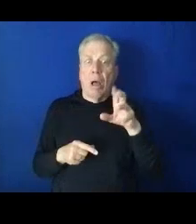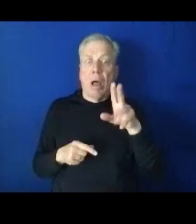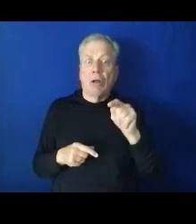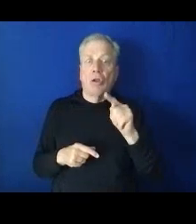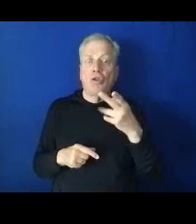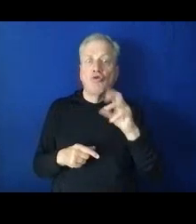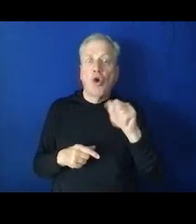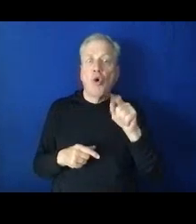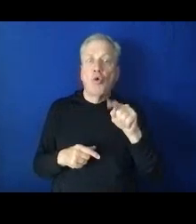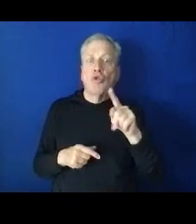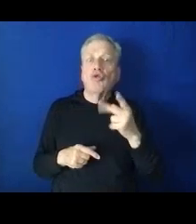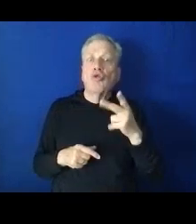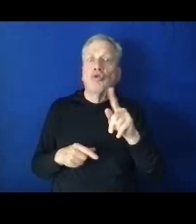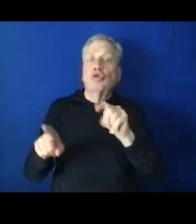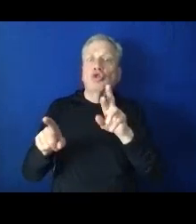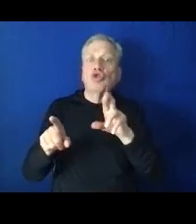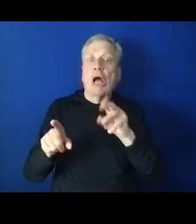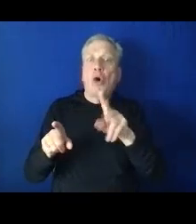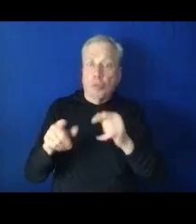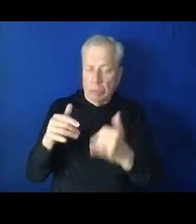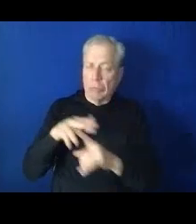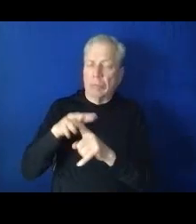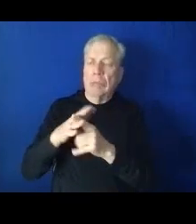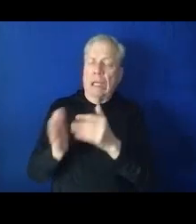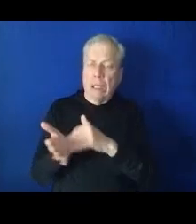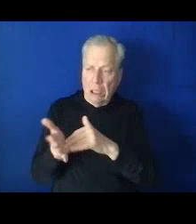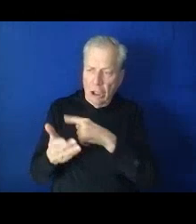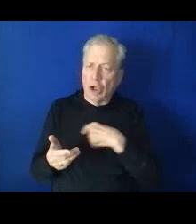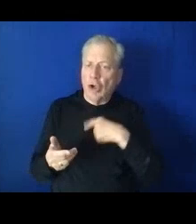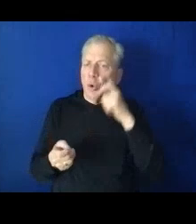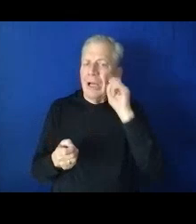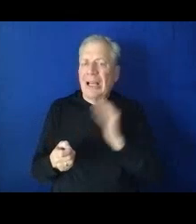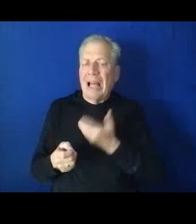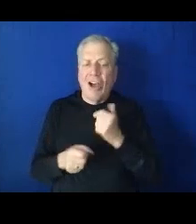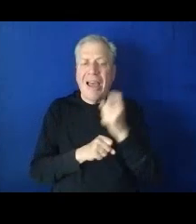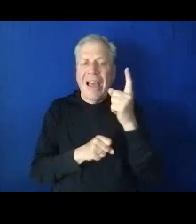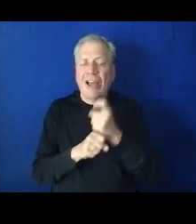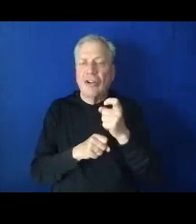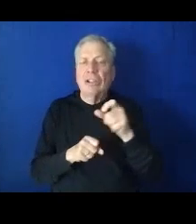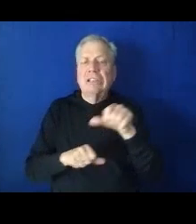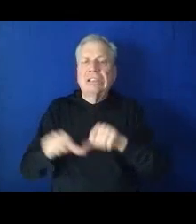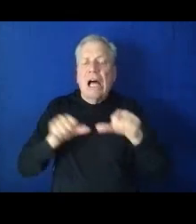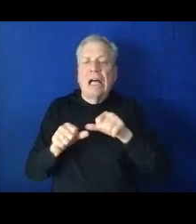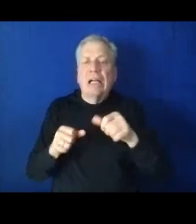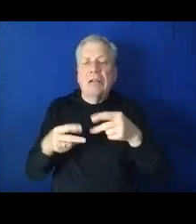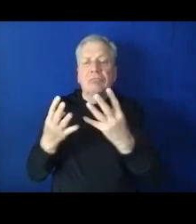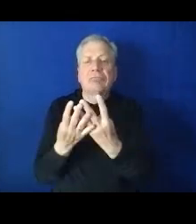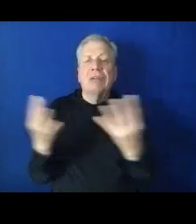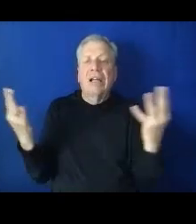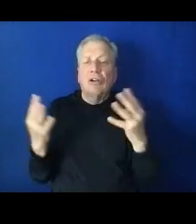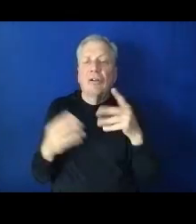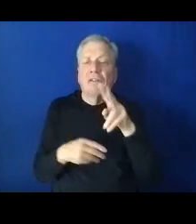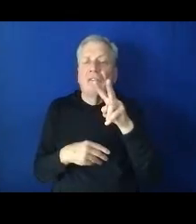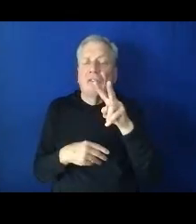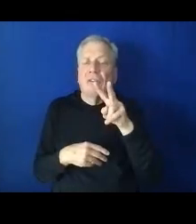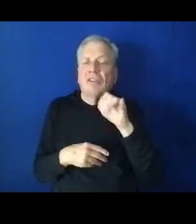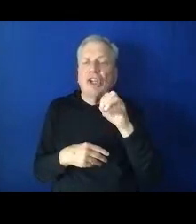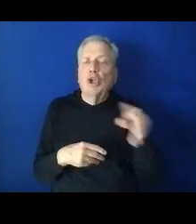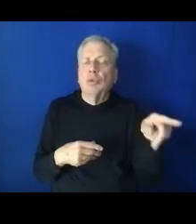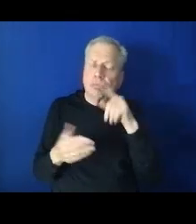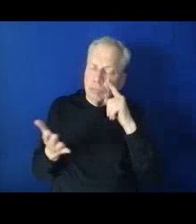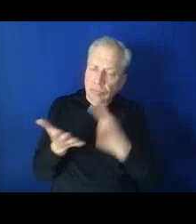and spawning streams. We just had our annual science panel review in Bozeman this year. It's an independent science panel that came out of